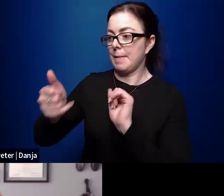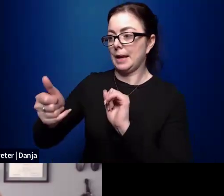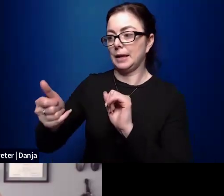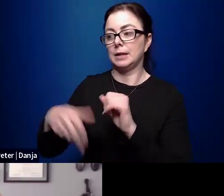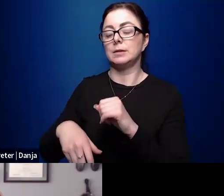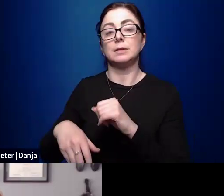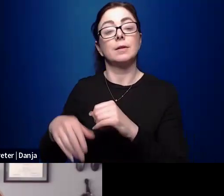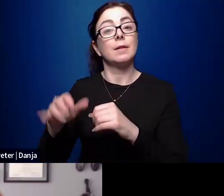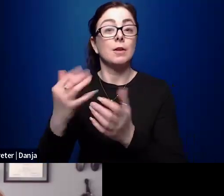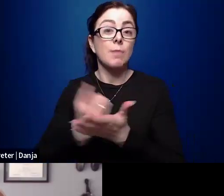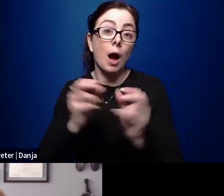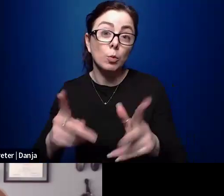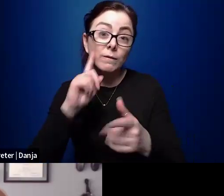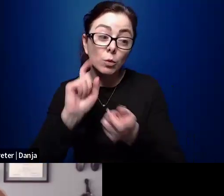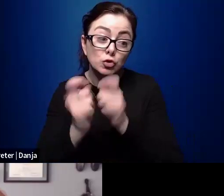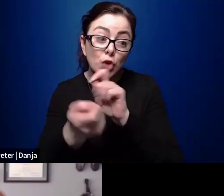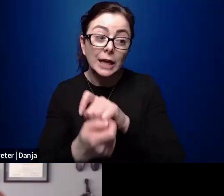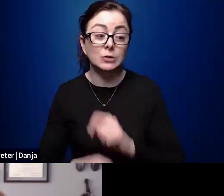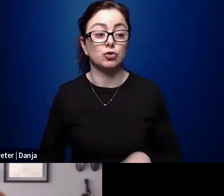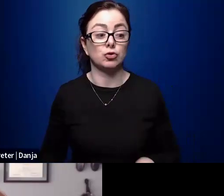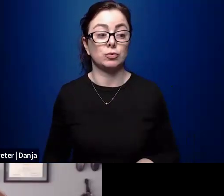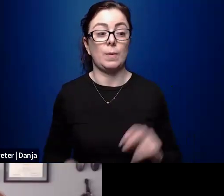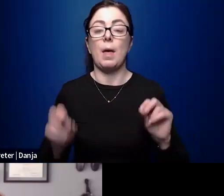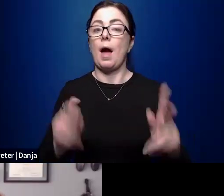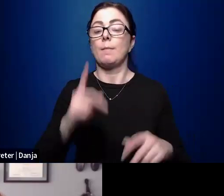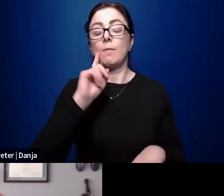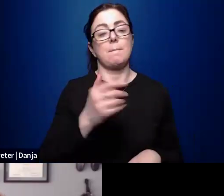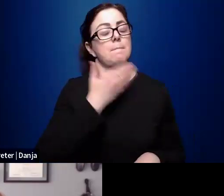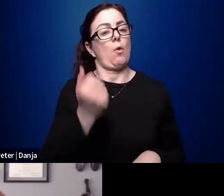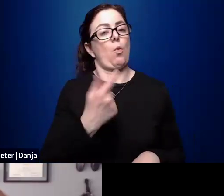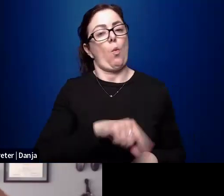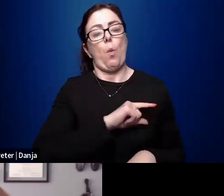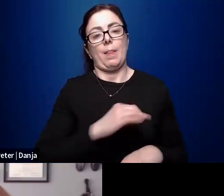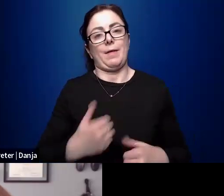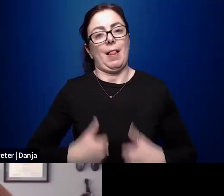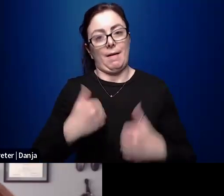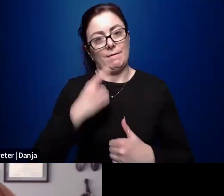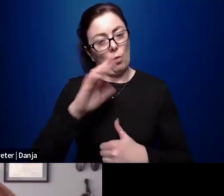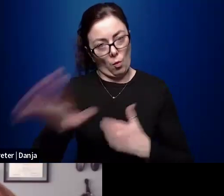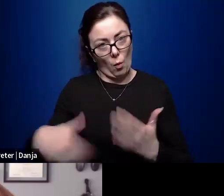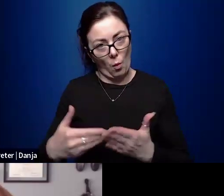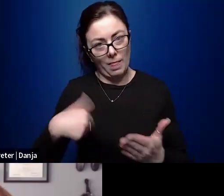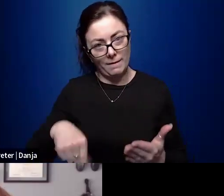change, the chance for a better quality of life for us all.